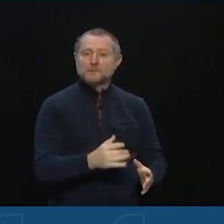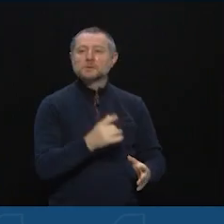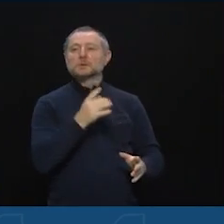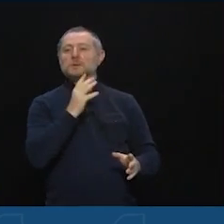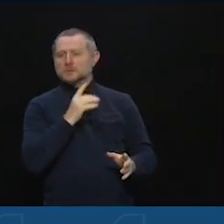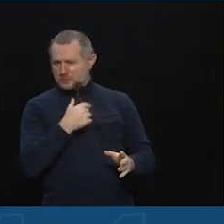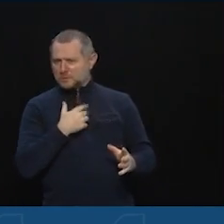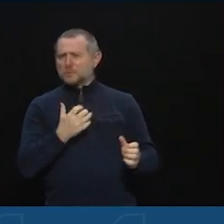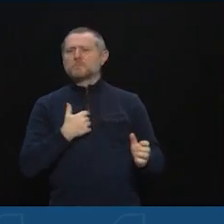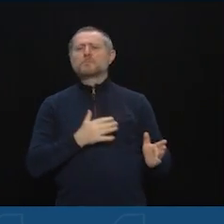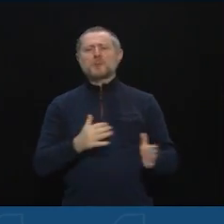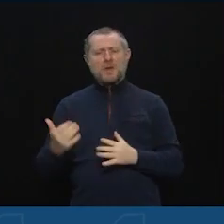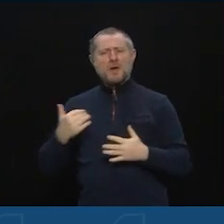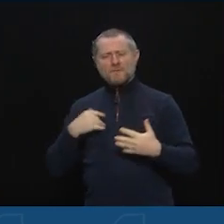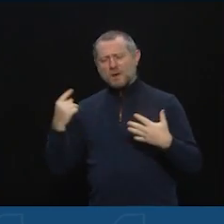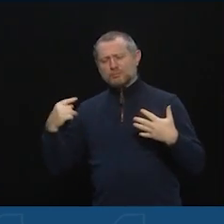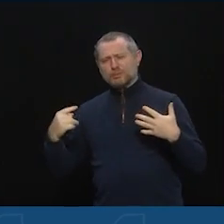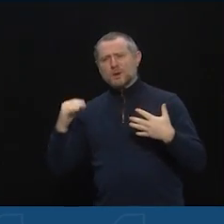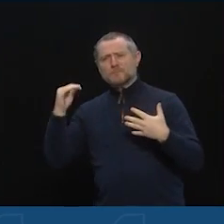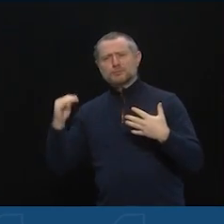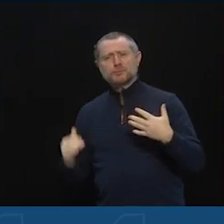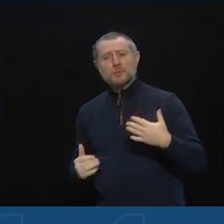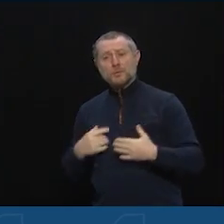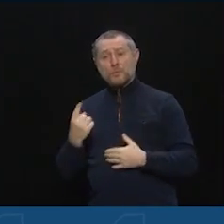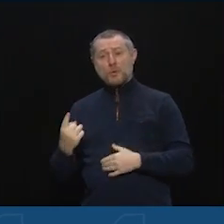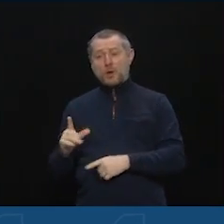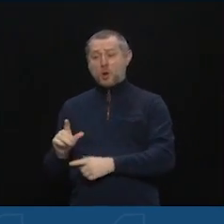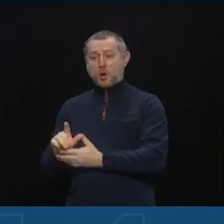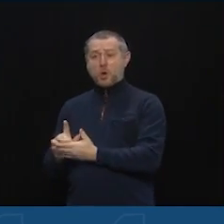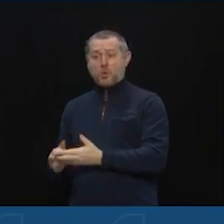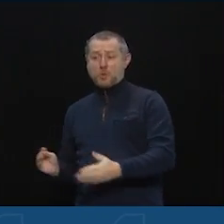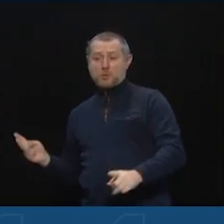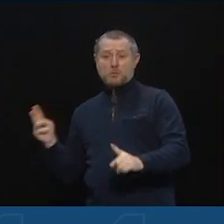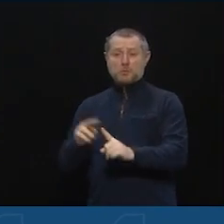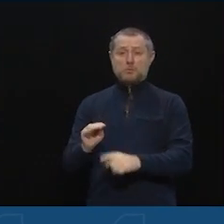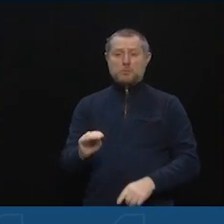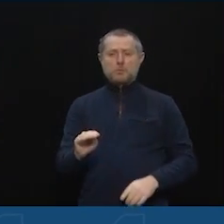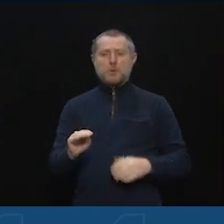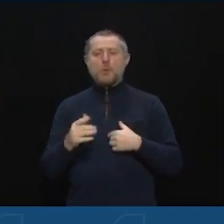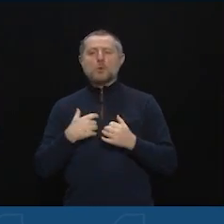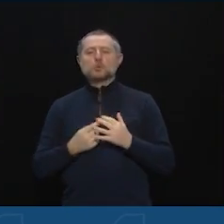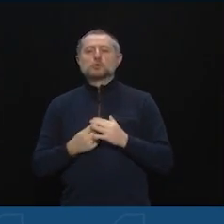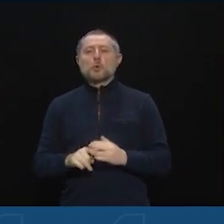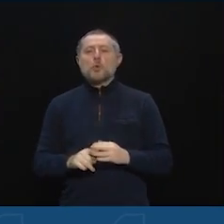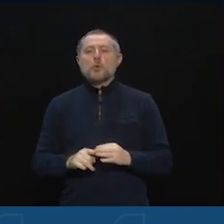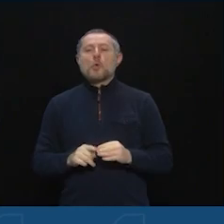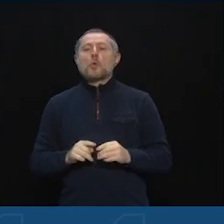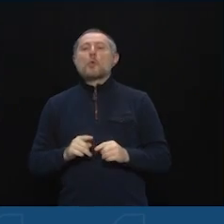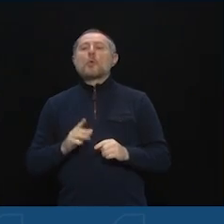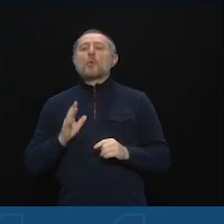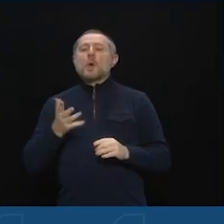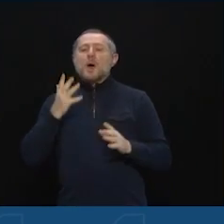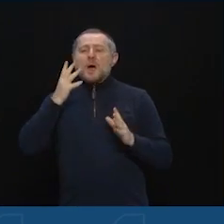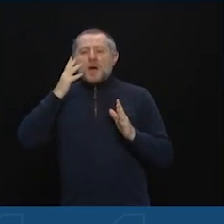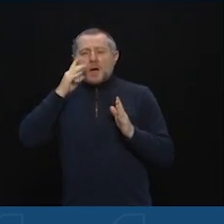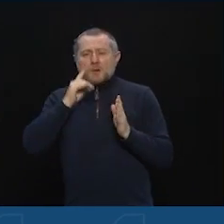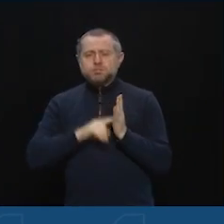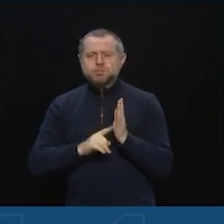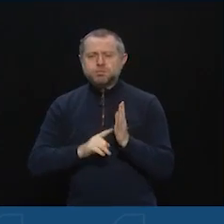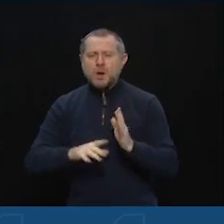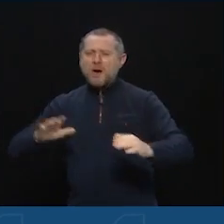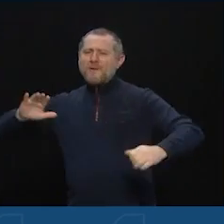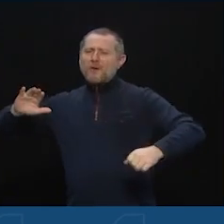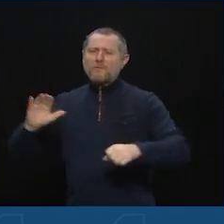When people say, well, this one law to take a look at, I said, this gives us the opportunity to re-examine our entire process, whether